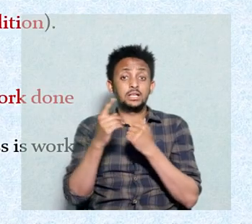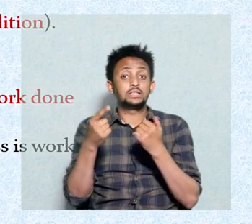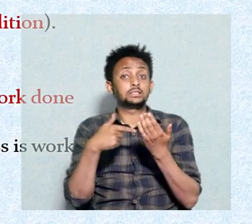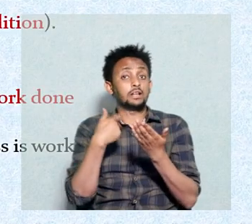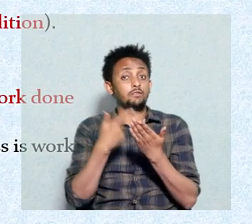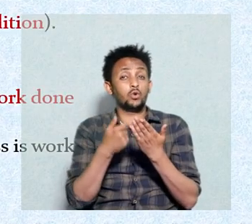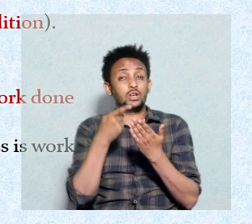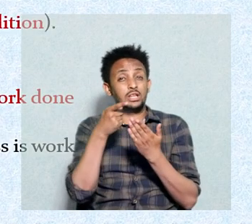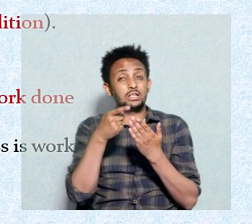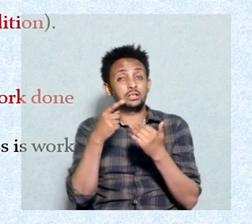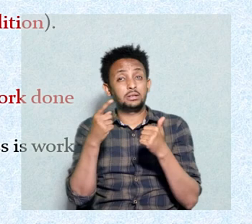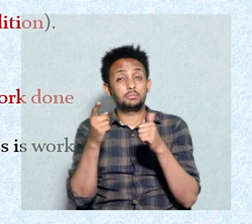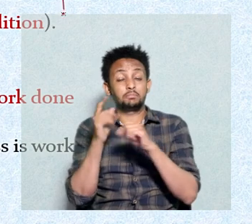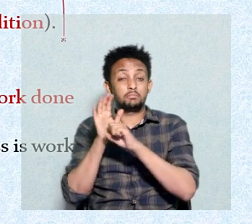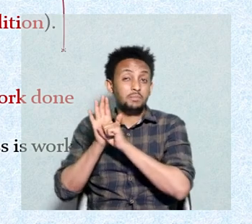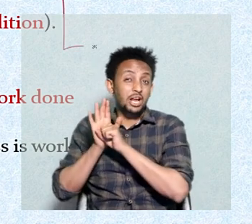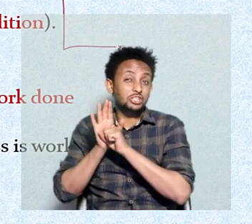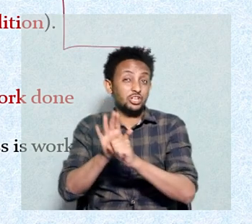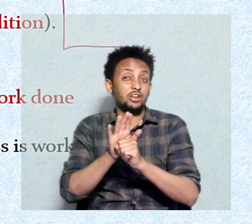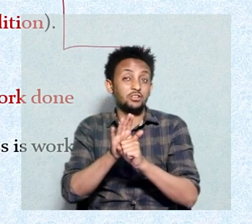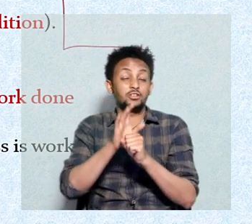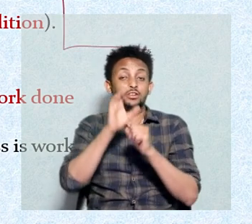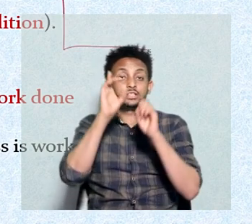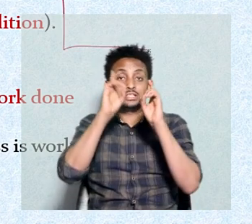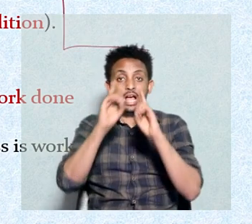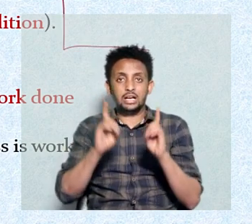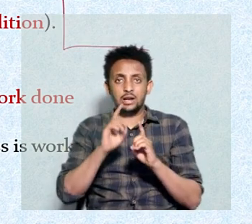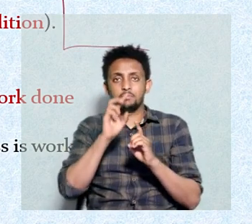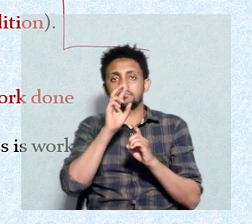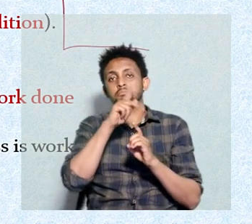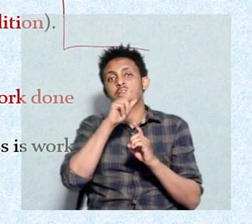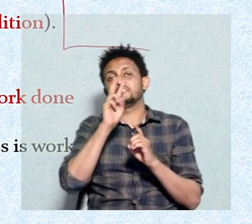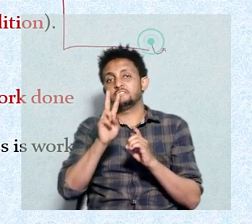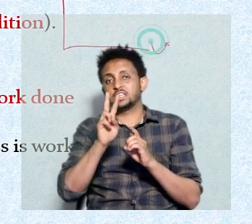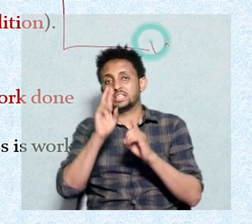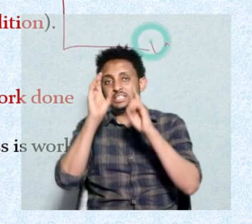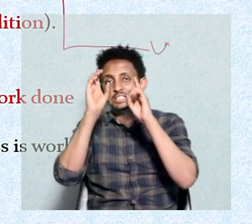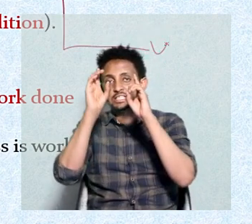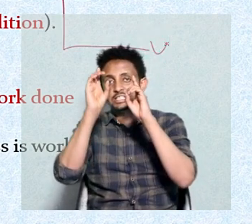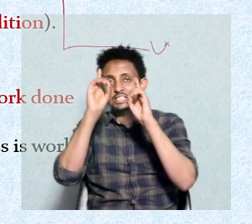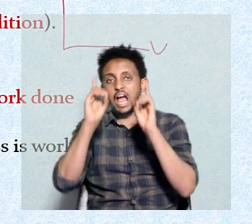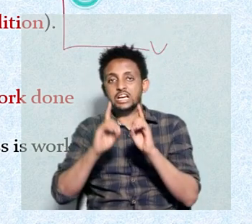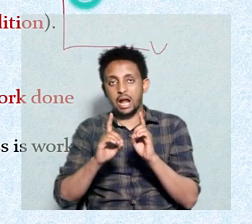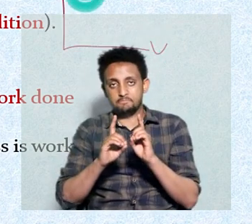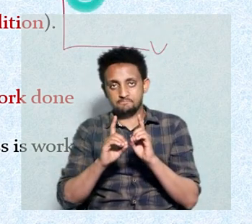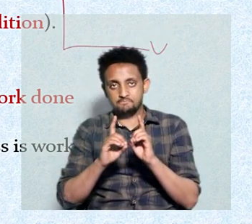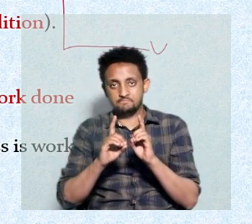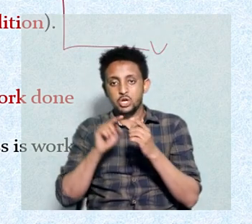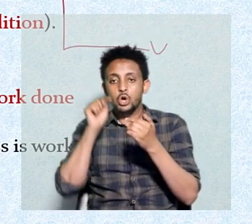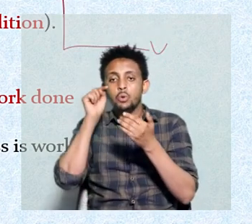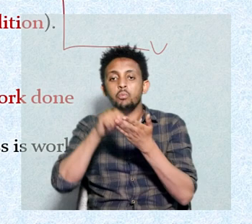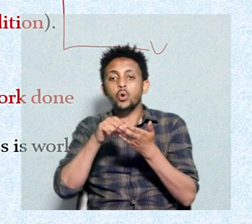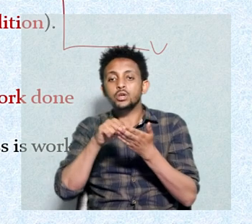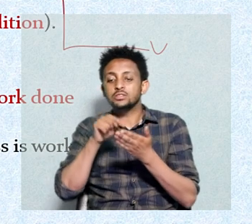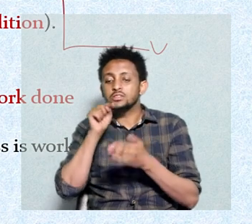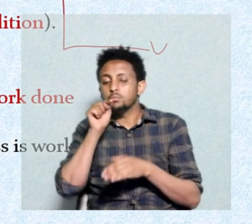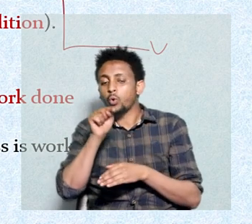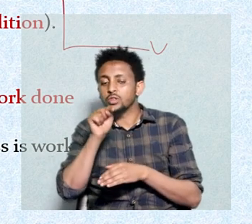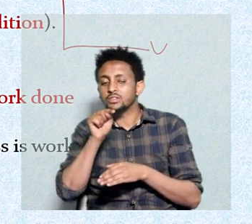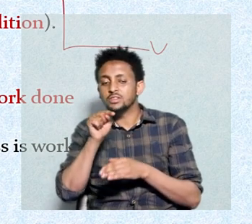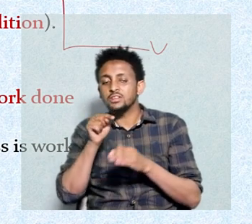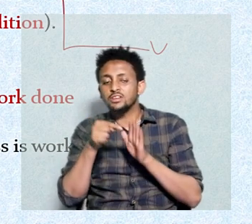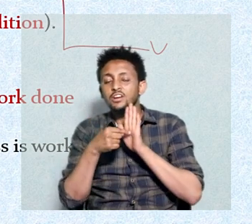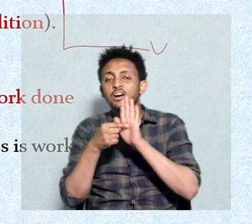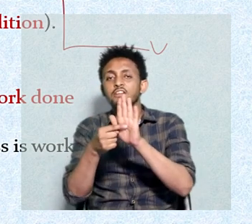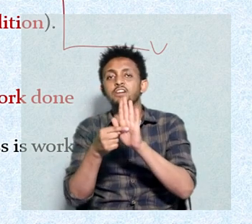Therefore, on a pressure versus volume diagram, on a PV diagram, if you have a point, the point refers to that of